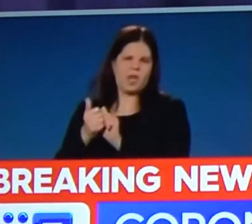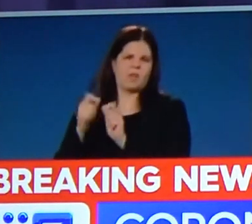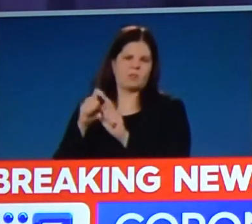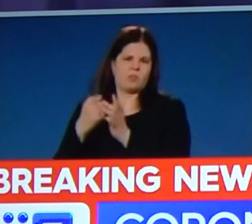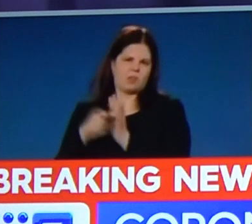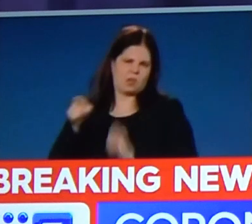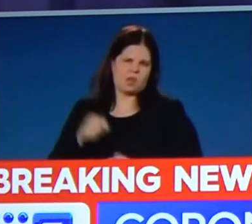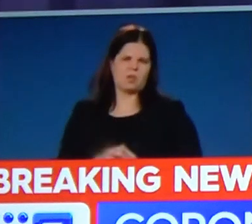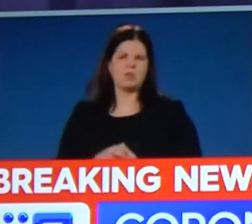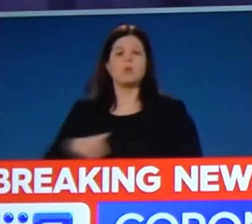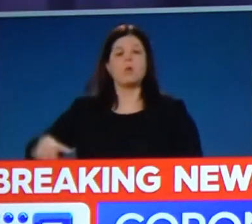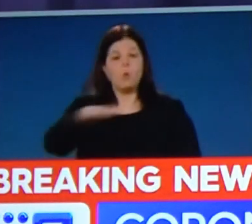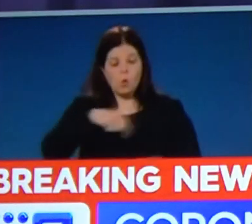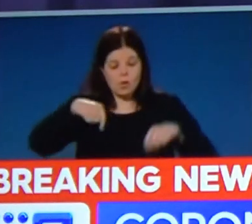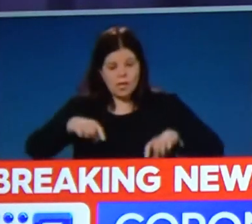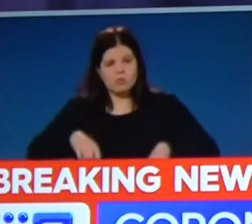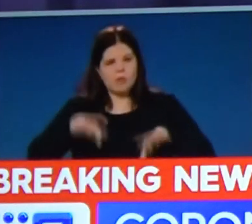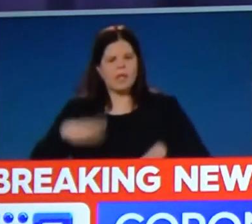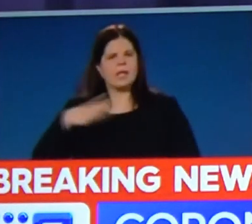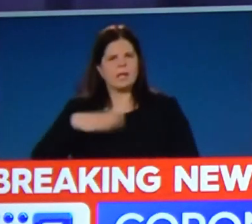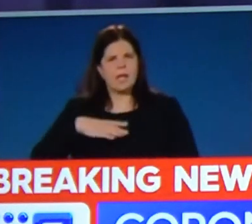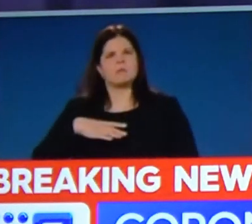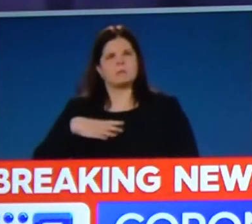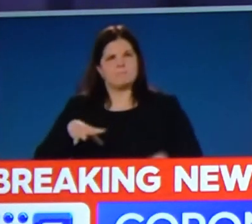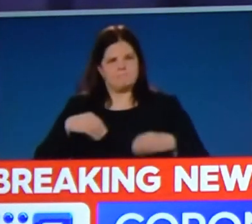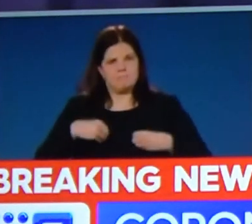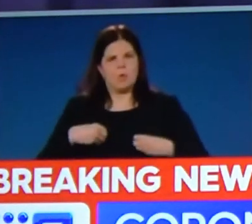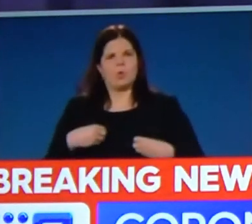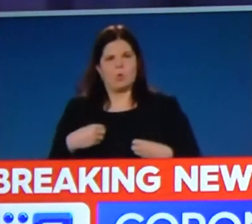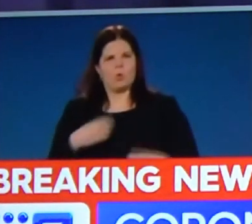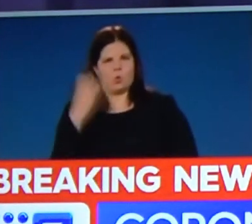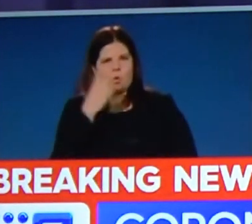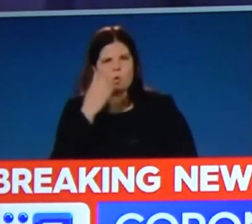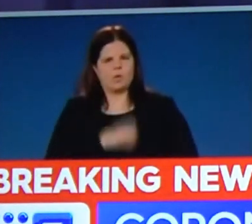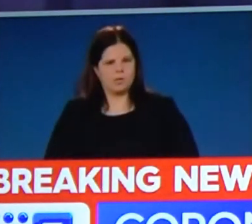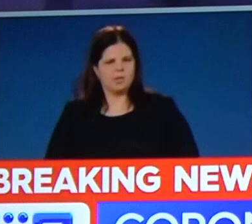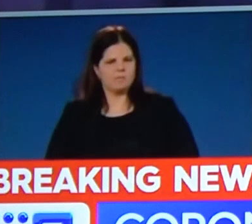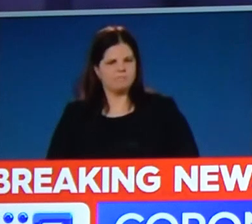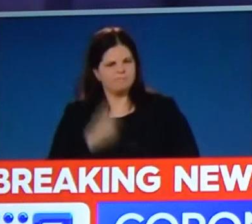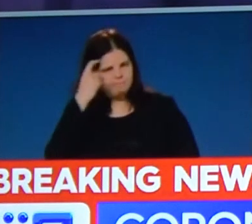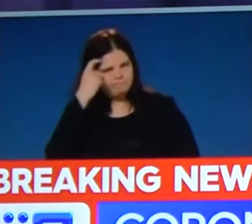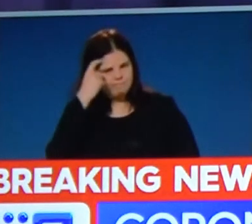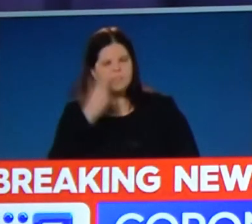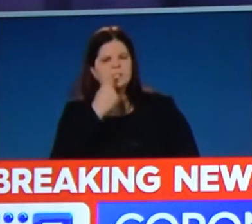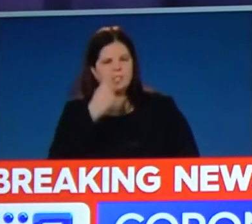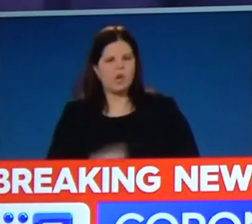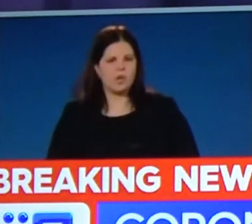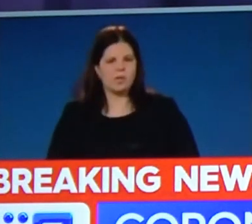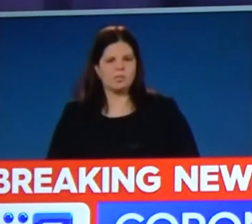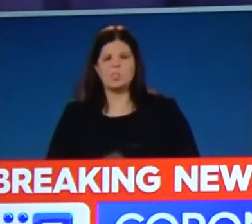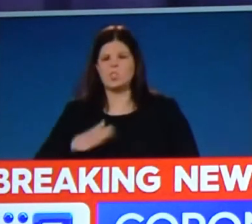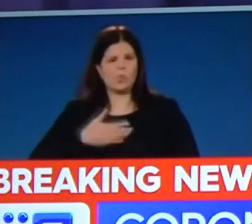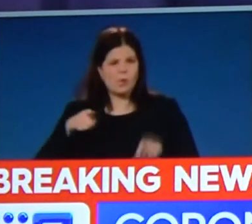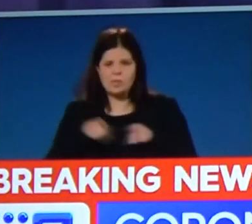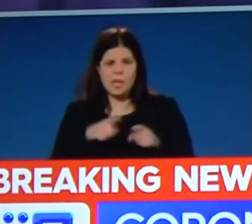this seriously, or community transmission could get out of control and we could have a situation which is as terrible as we're seeing